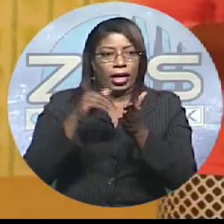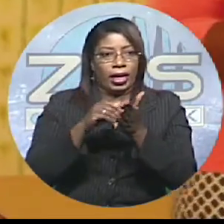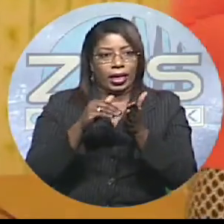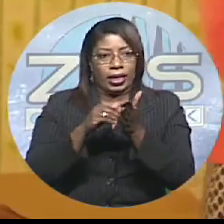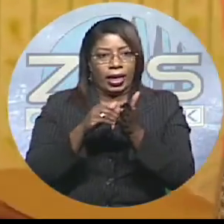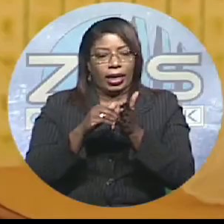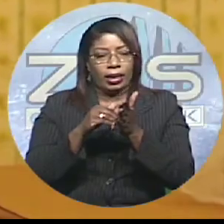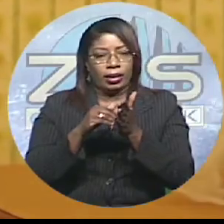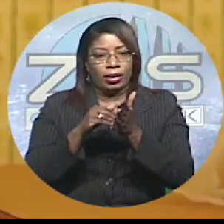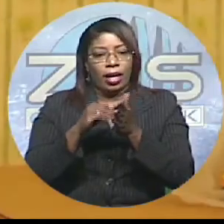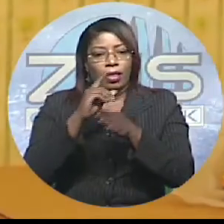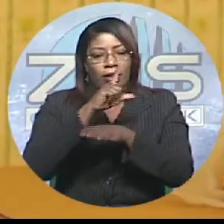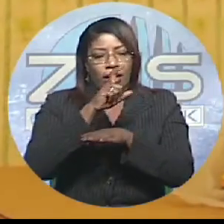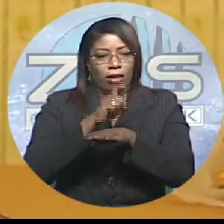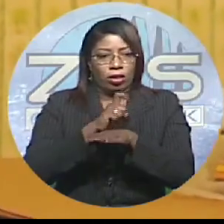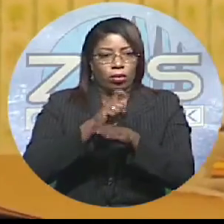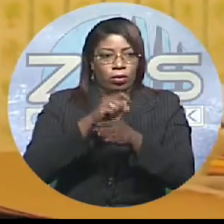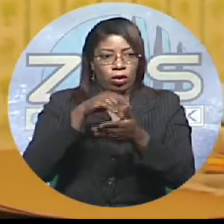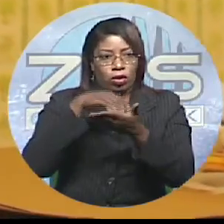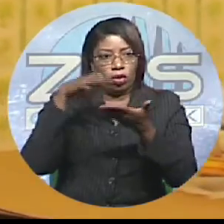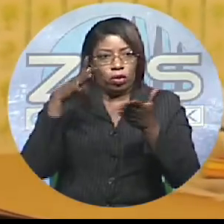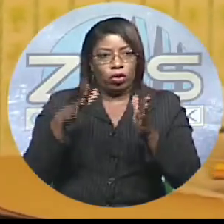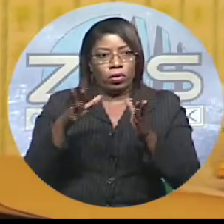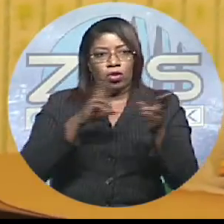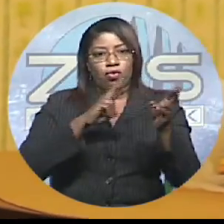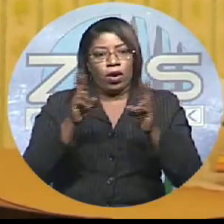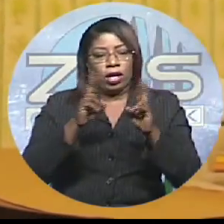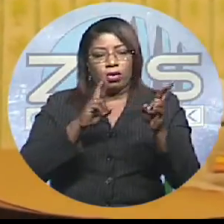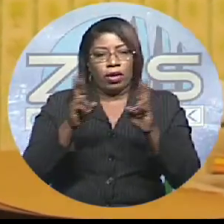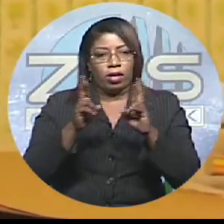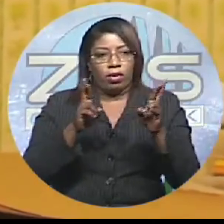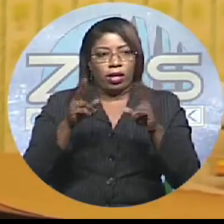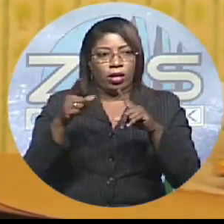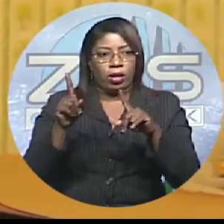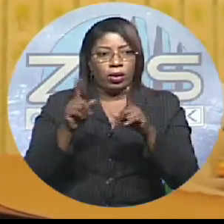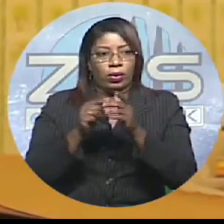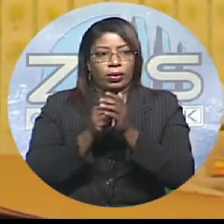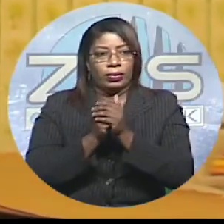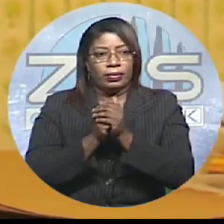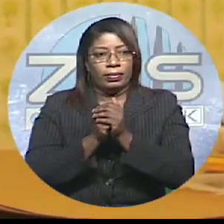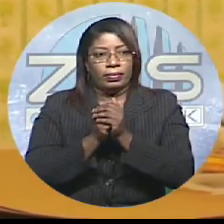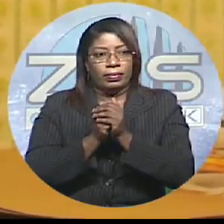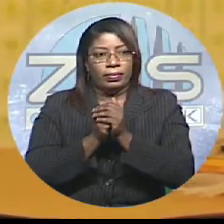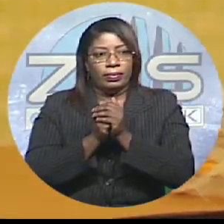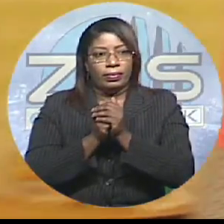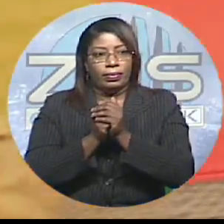Exuma students will be ready to go. Keishla Adderley for the BTC Island Connection.